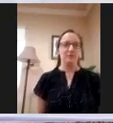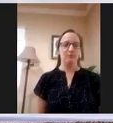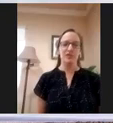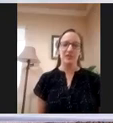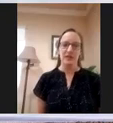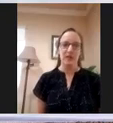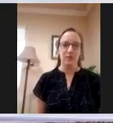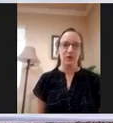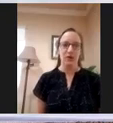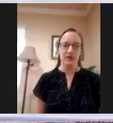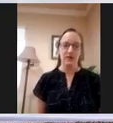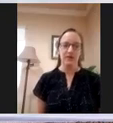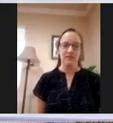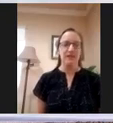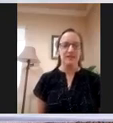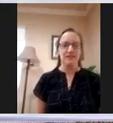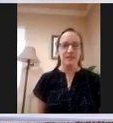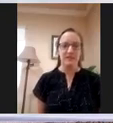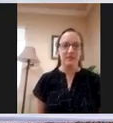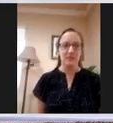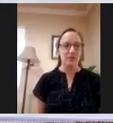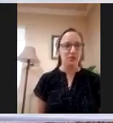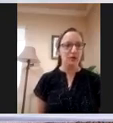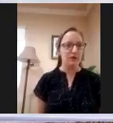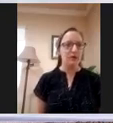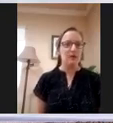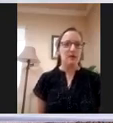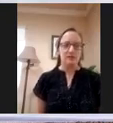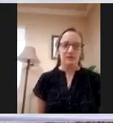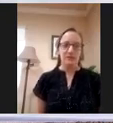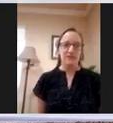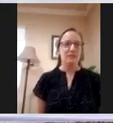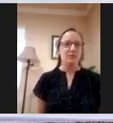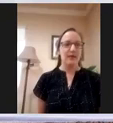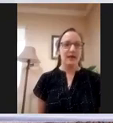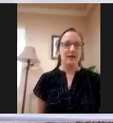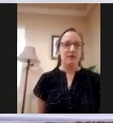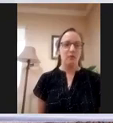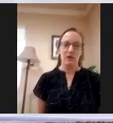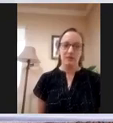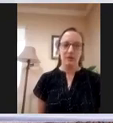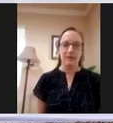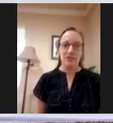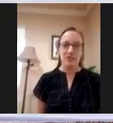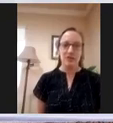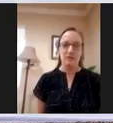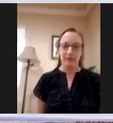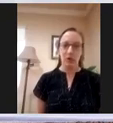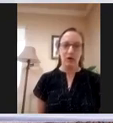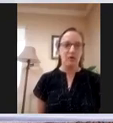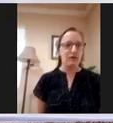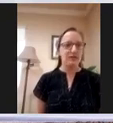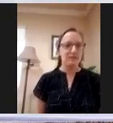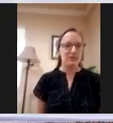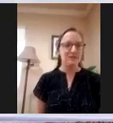related projects that we can work on and different activities that we do at the Corps. So for example, we have a water supply mission, we have a